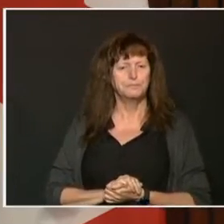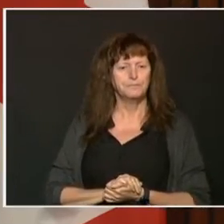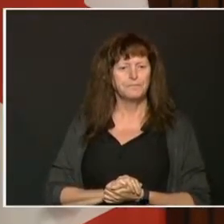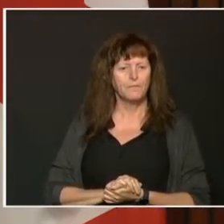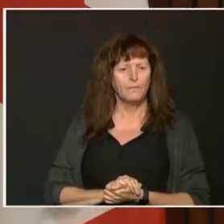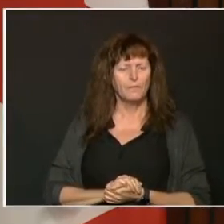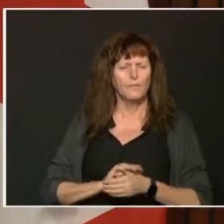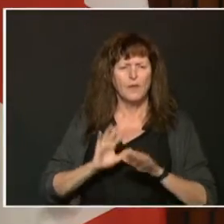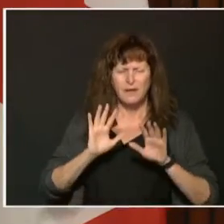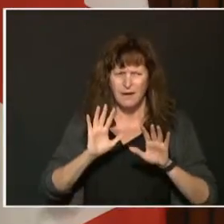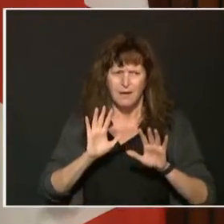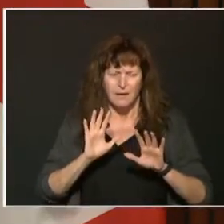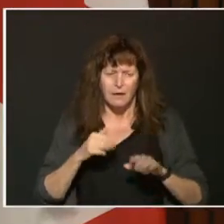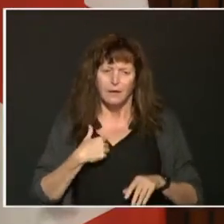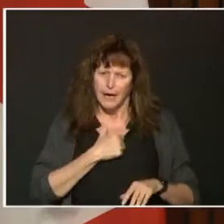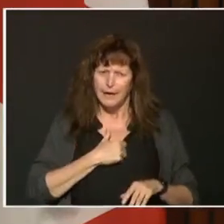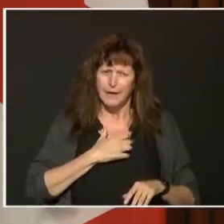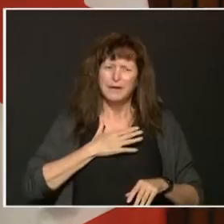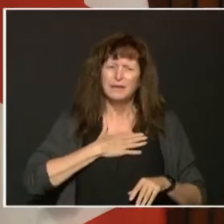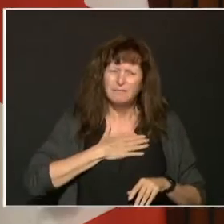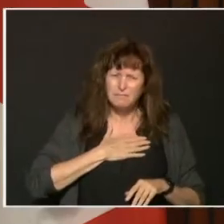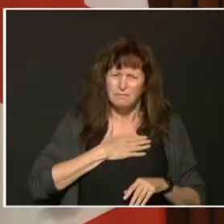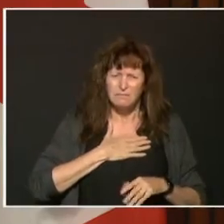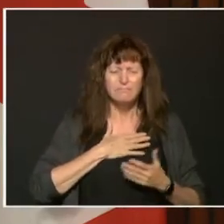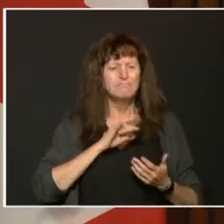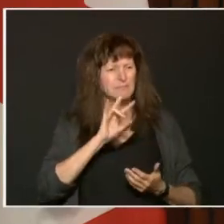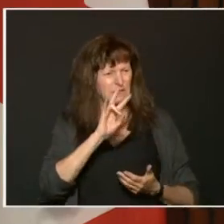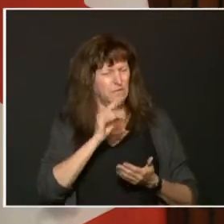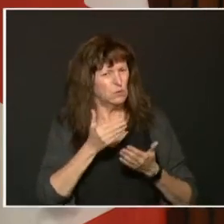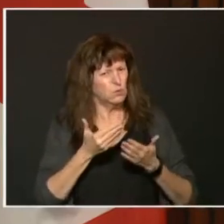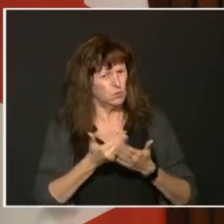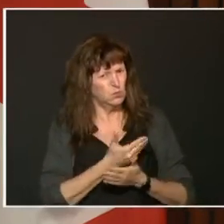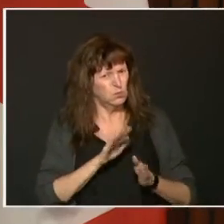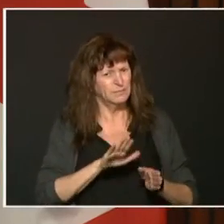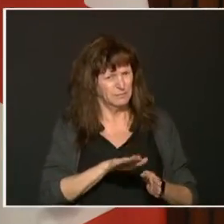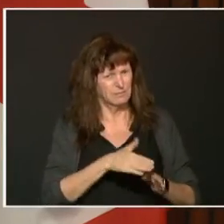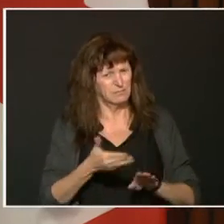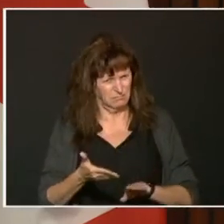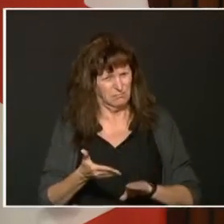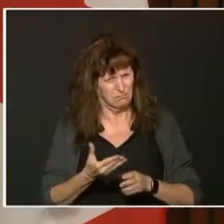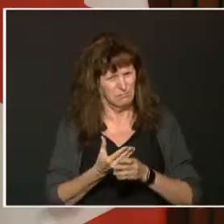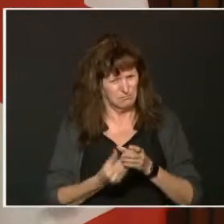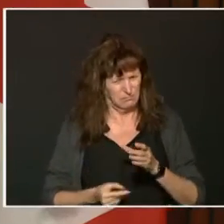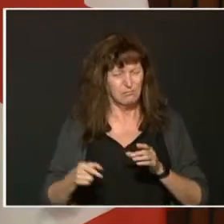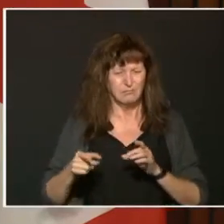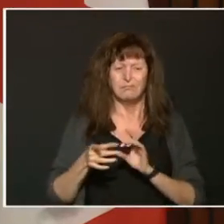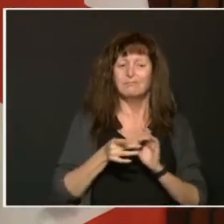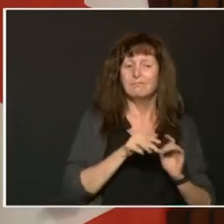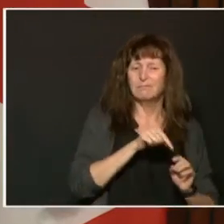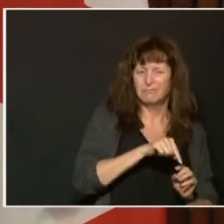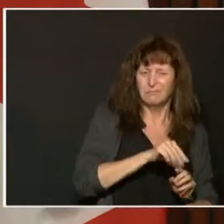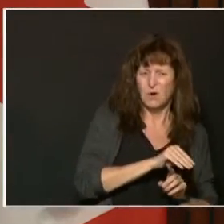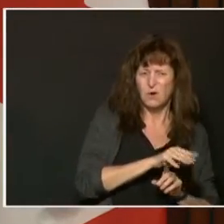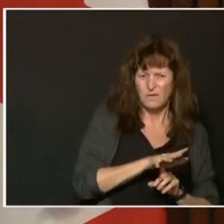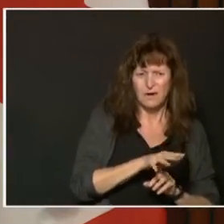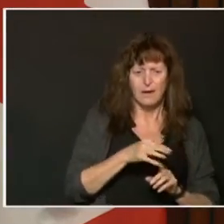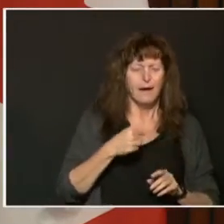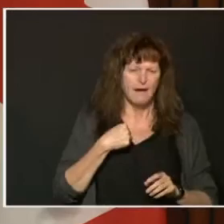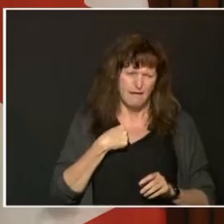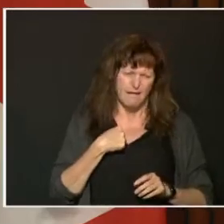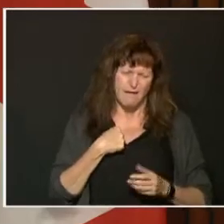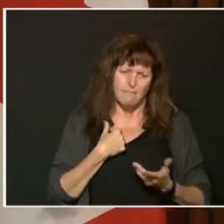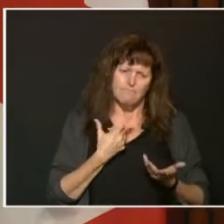report we do have 7 more deaths reported from COVID-19. I'd like to offer my sincere